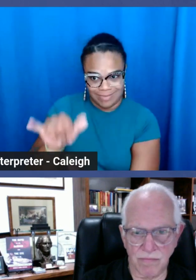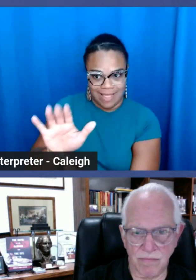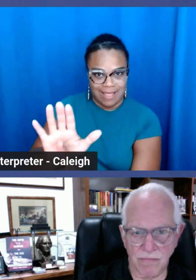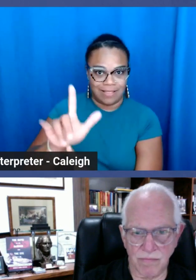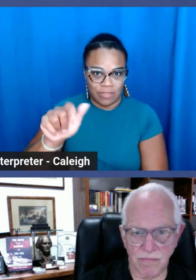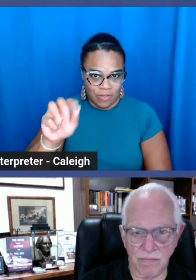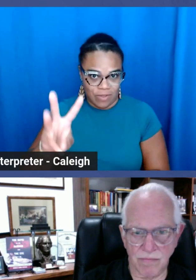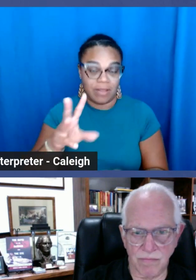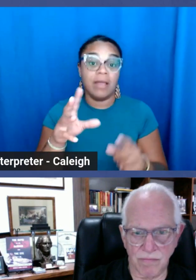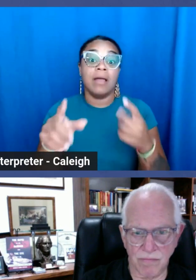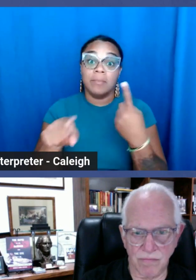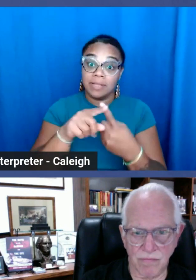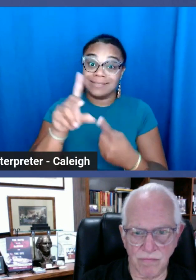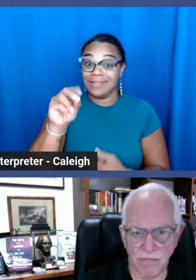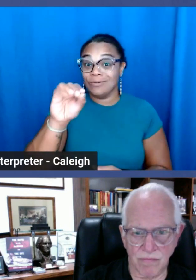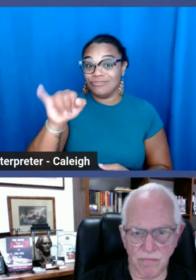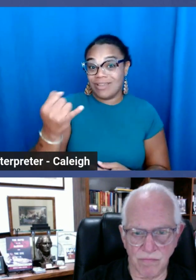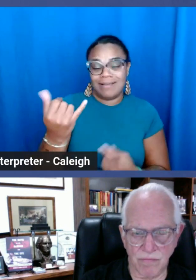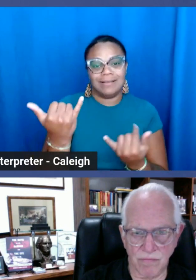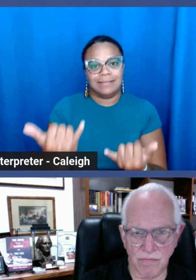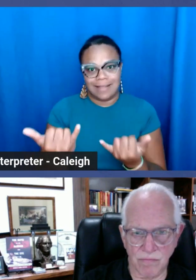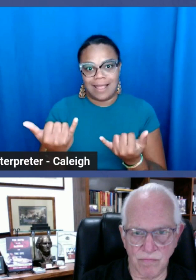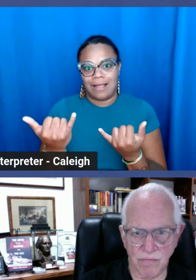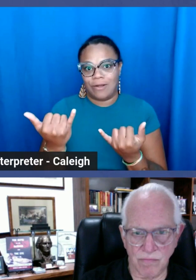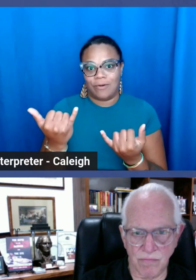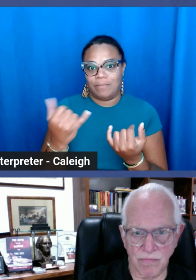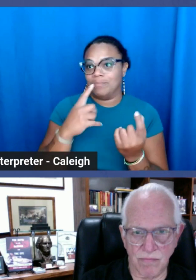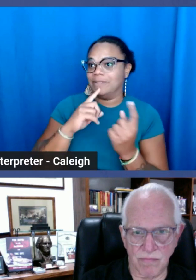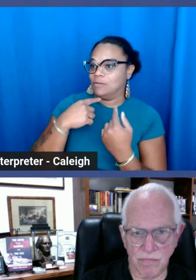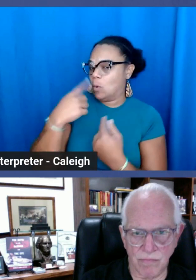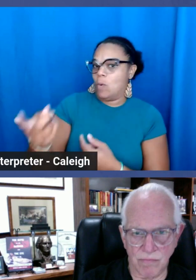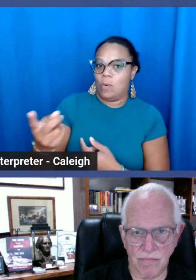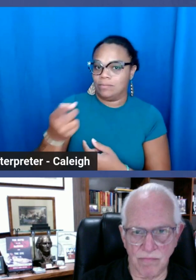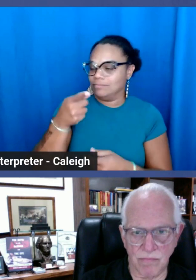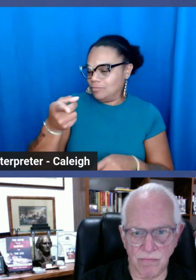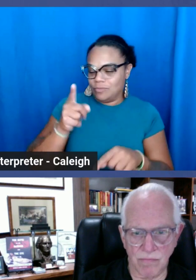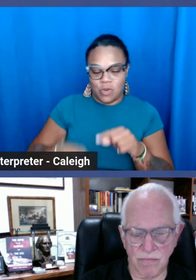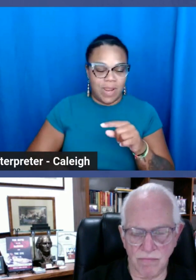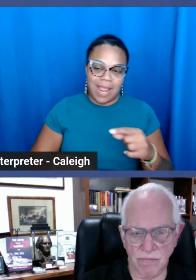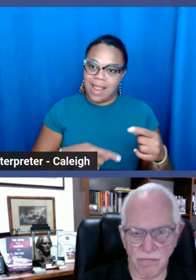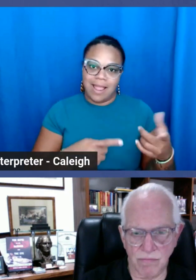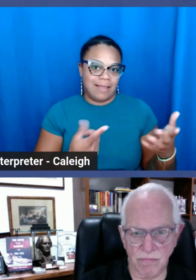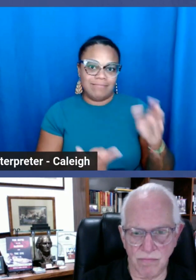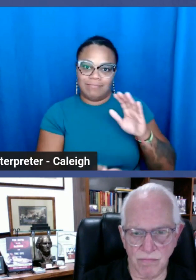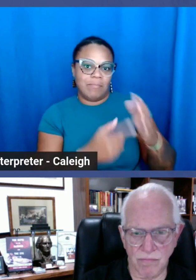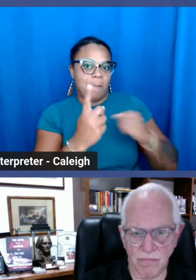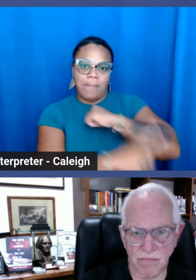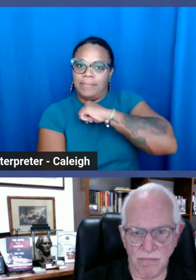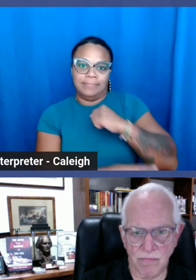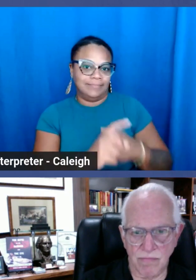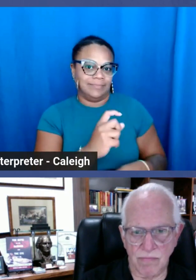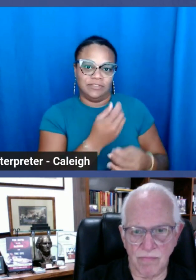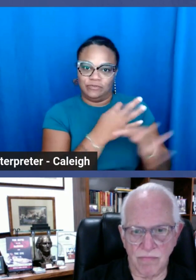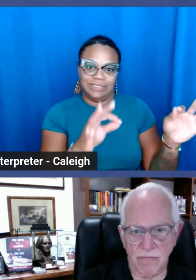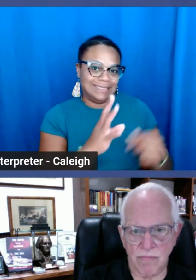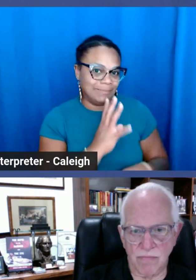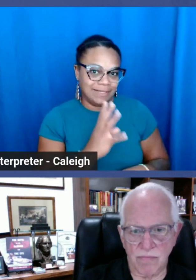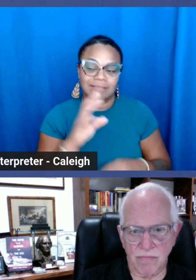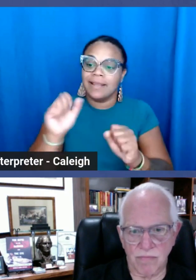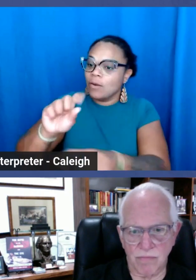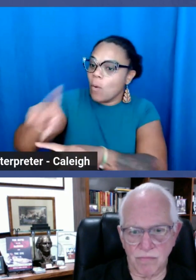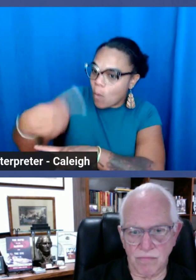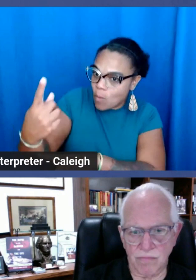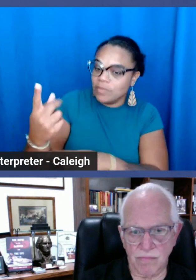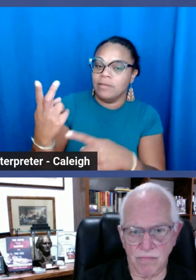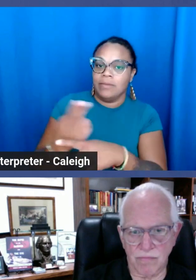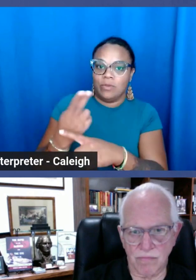been told you cannot interpret this law so as to criminalize speech. It can only be applied to historically